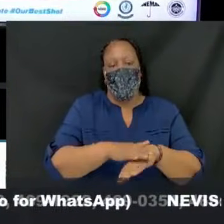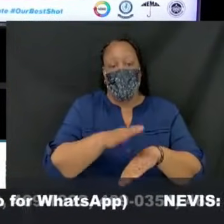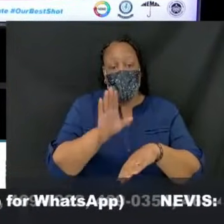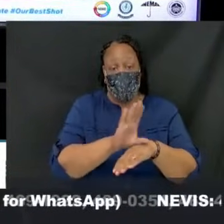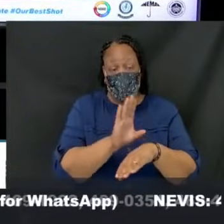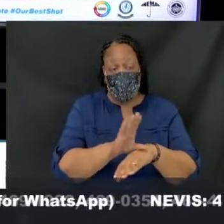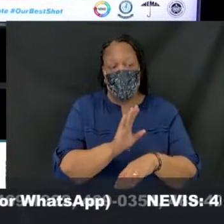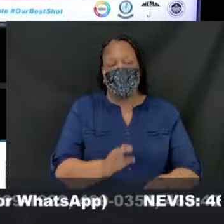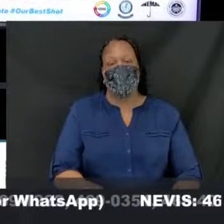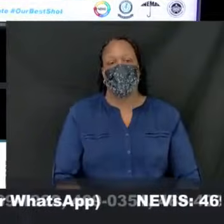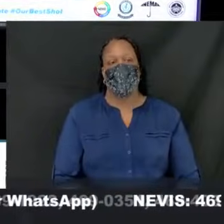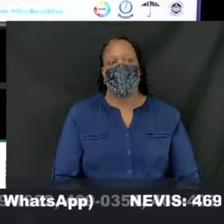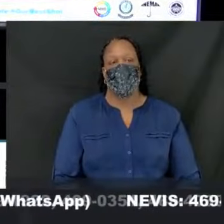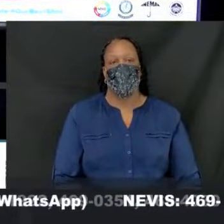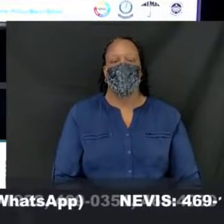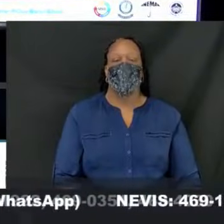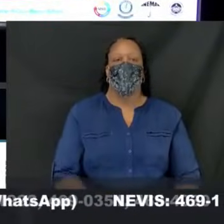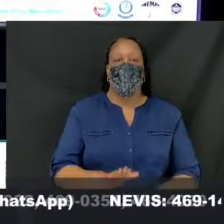Day, the